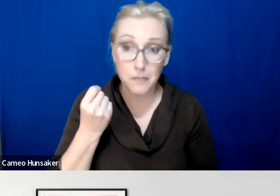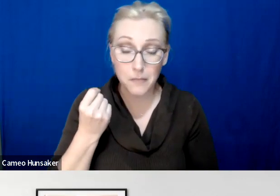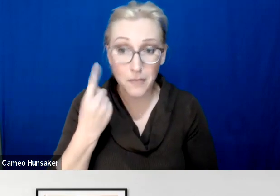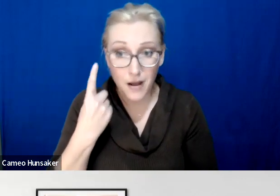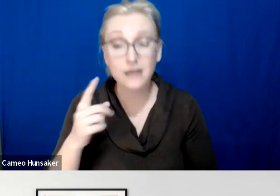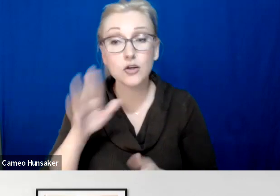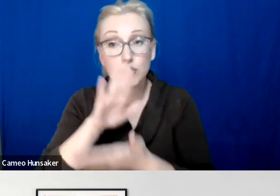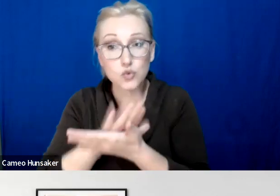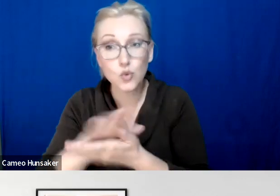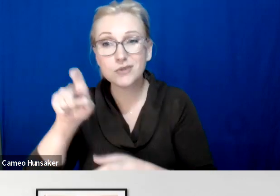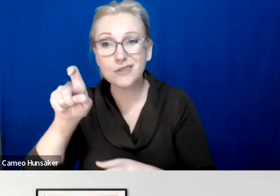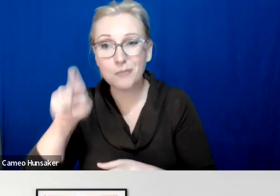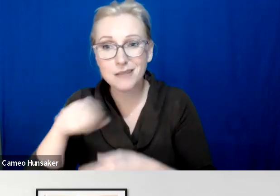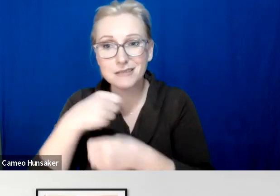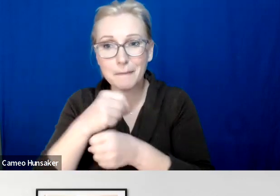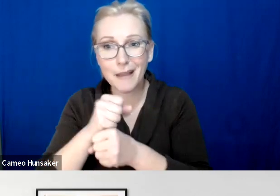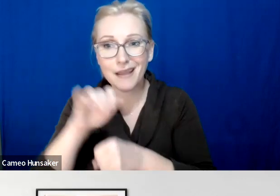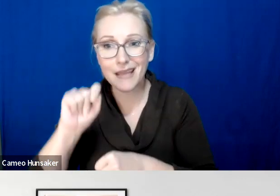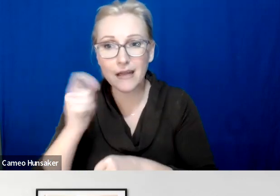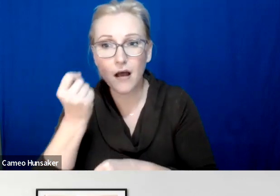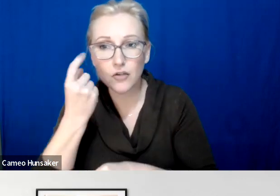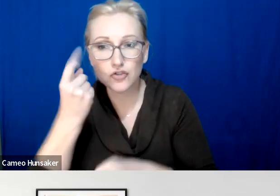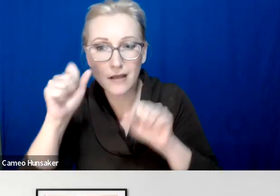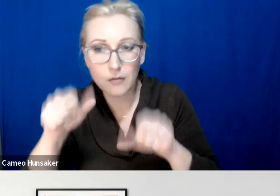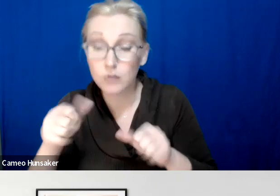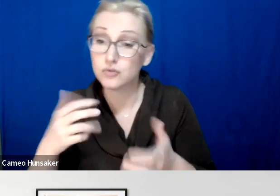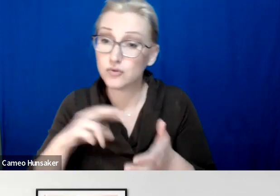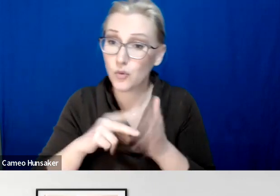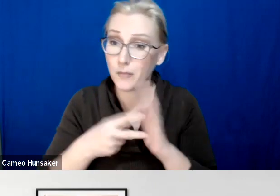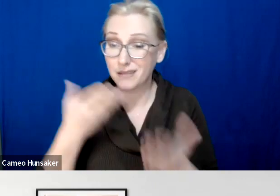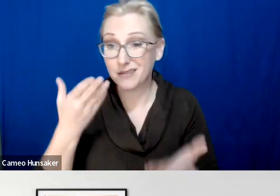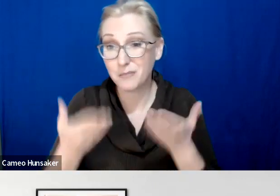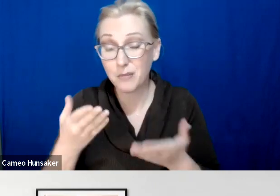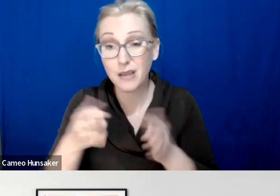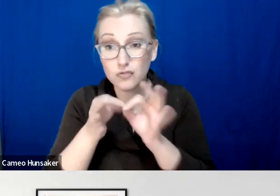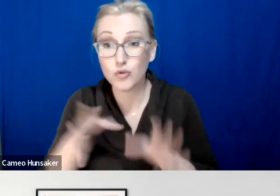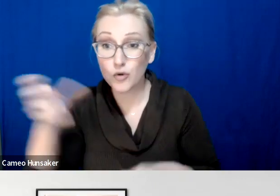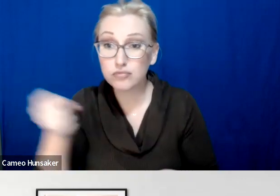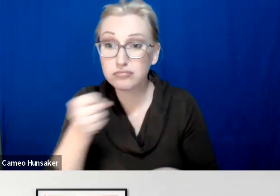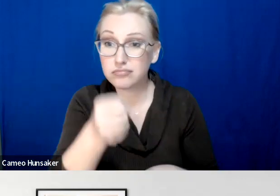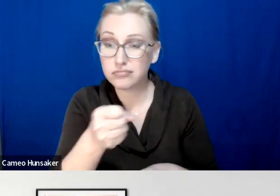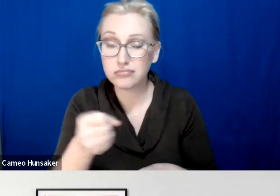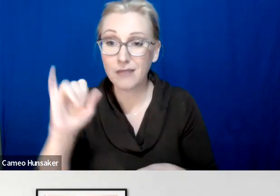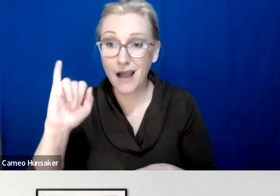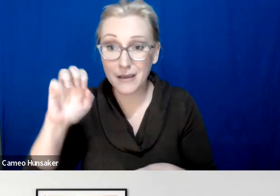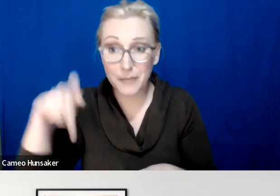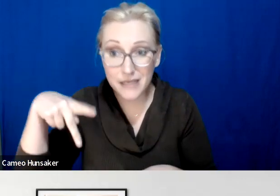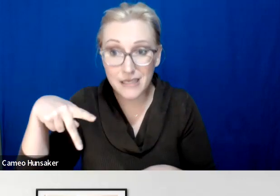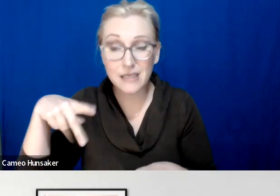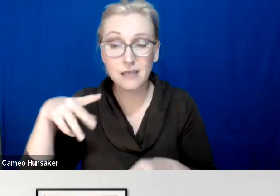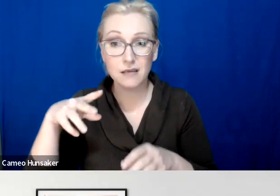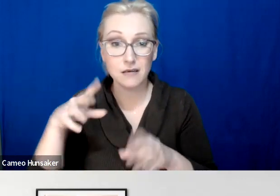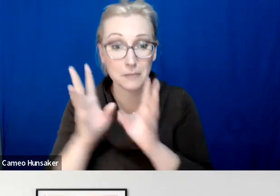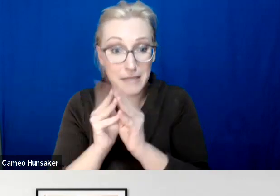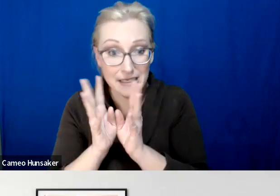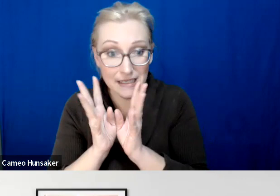for parents. So that might mean including an interpreter in an IEP meeting and answering any questions the parents, a limited English proficient